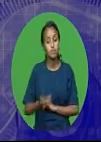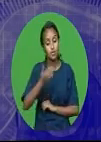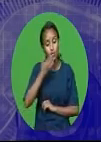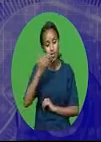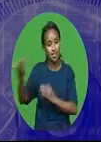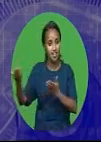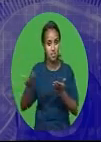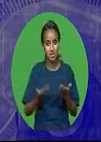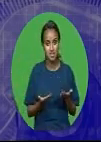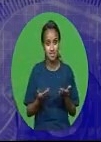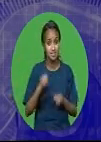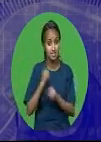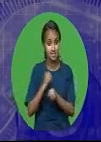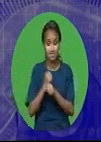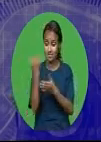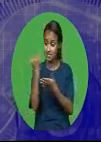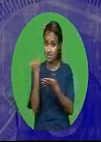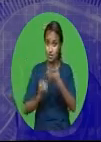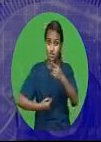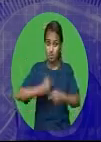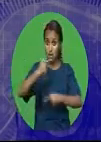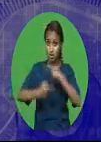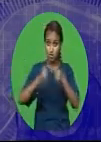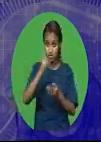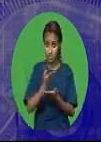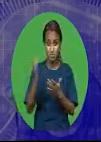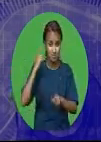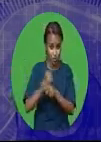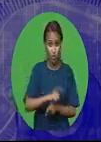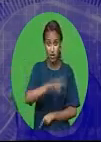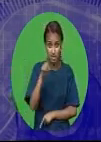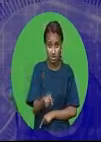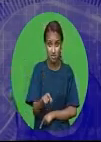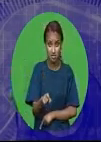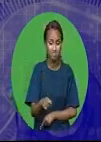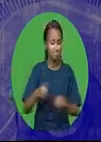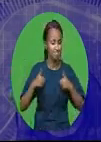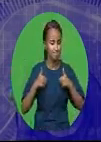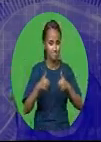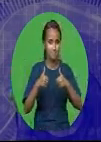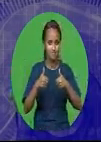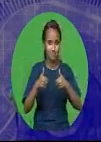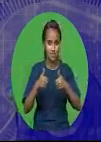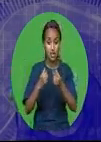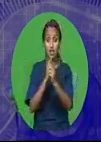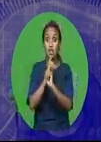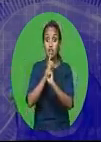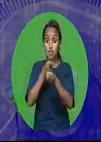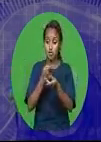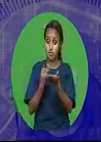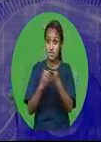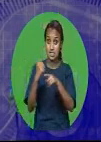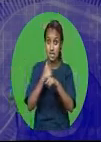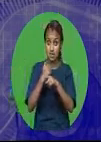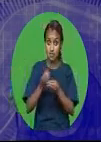Welcome back. Did you draw the pattern of the object correctly? Wonderful. The solution to the activity